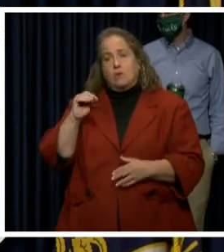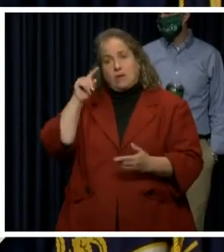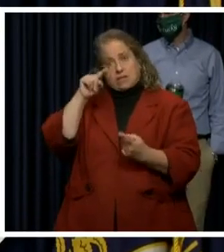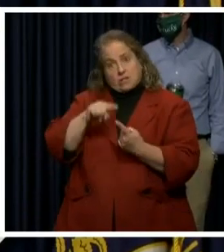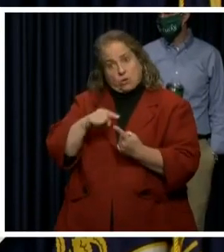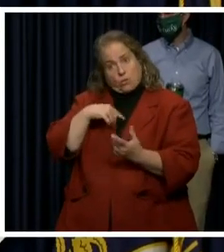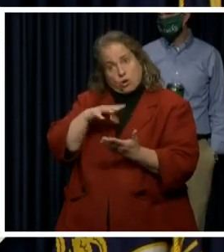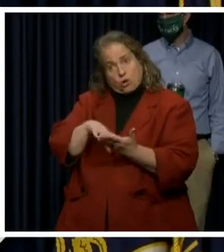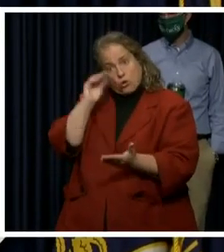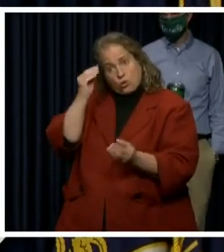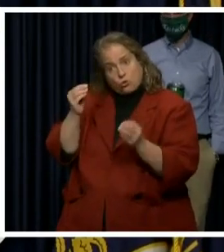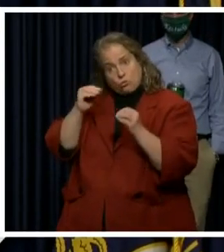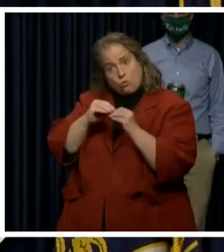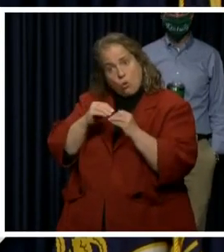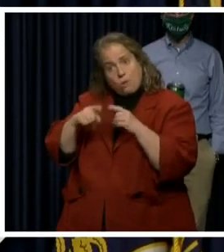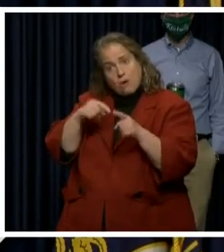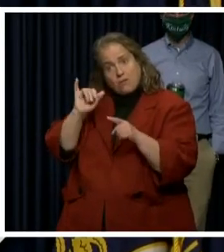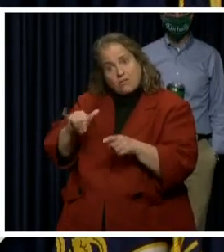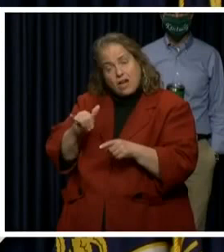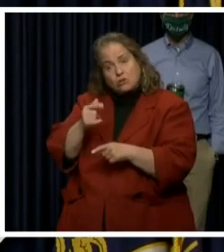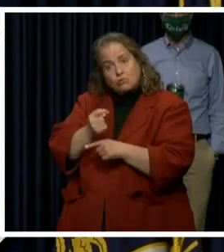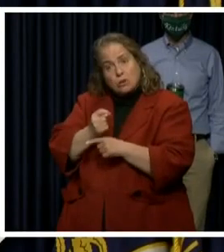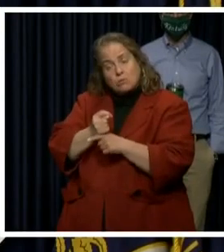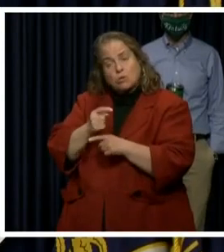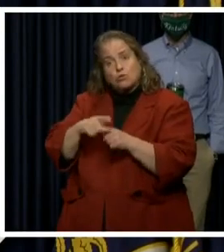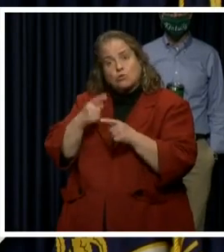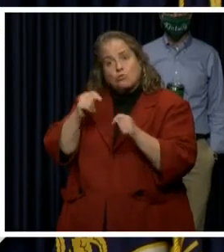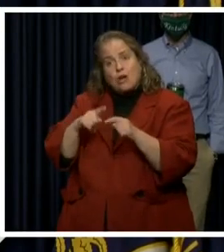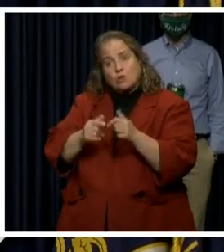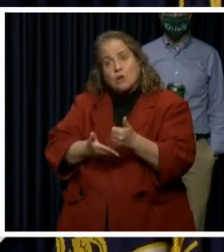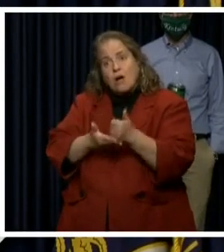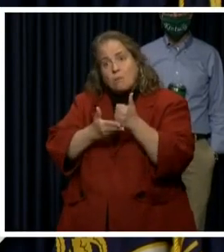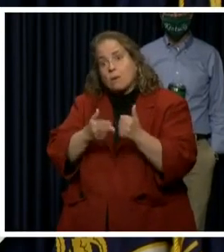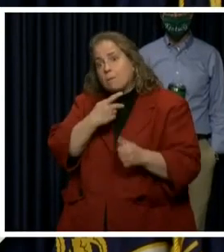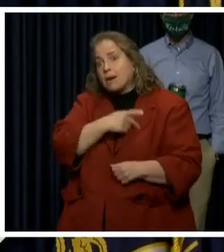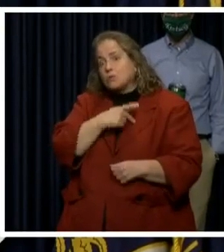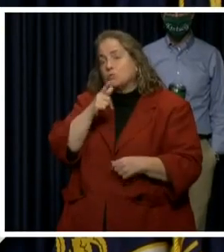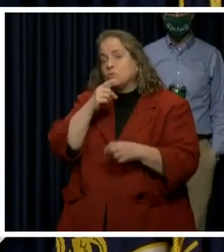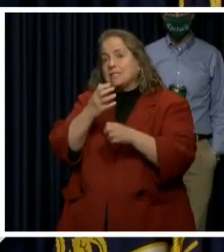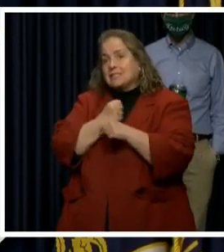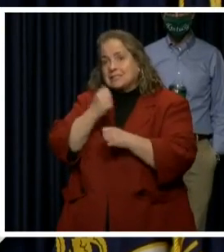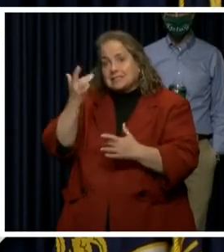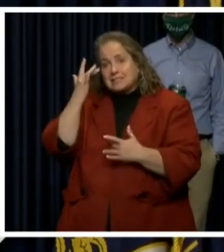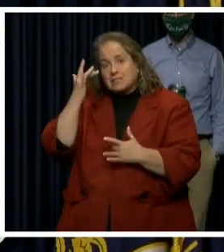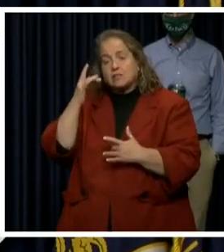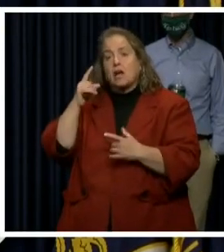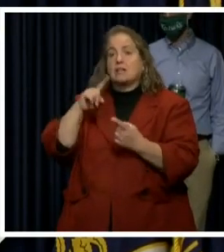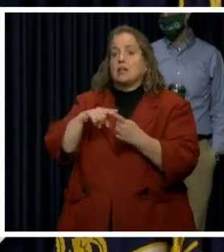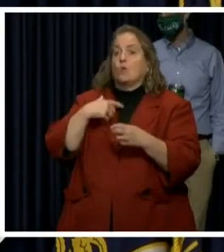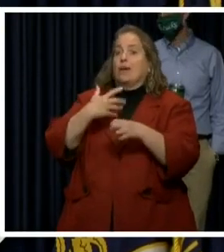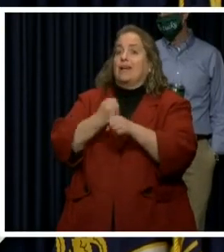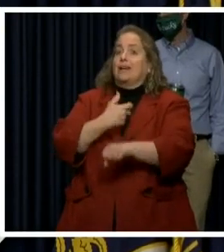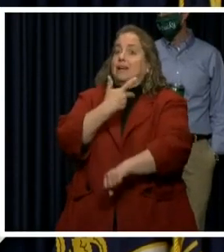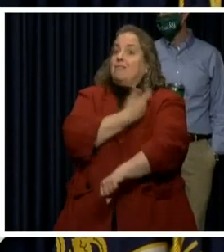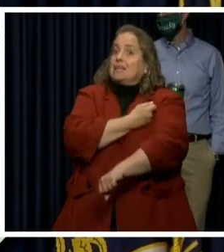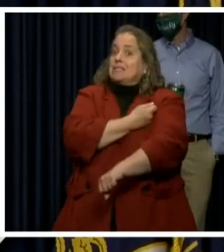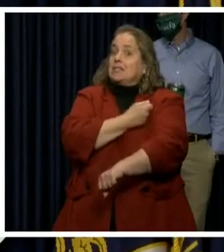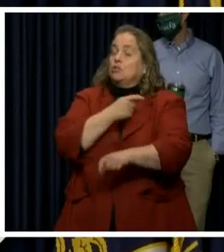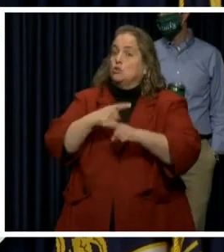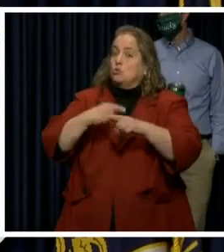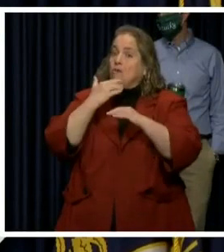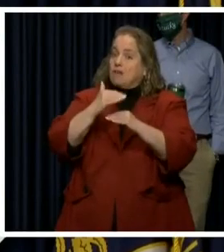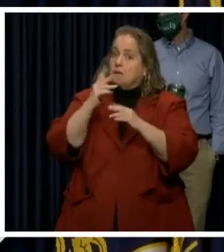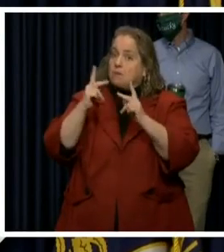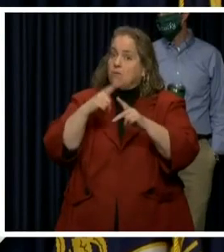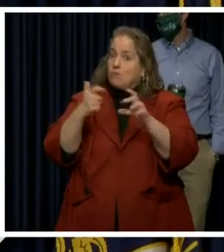until we find treatments that we can use to try to help patients who get infected, and until we find vaccines that can prevent